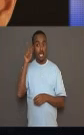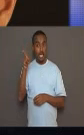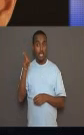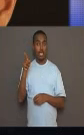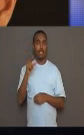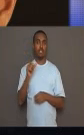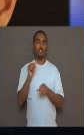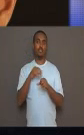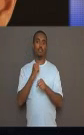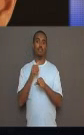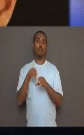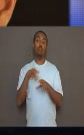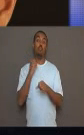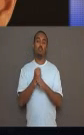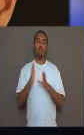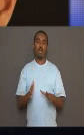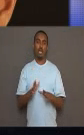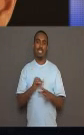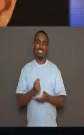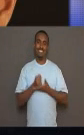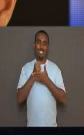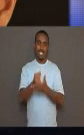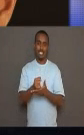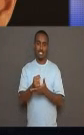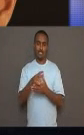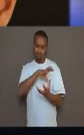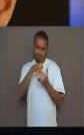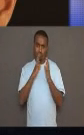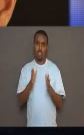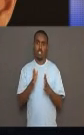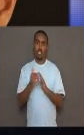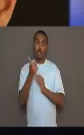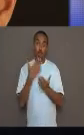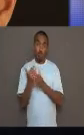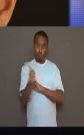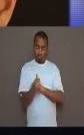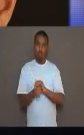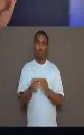a banker that assists terrorists in hiding their money.